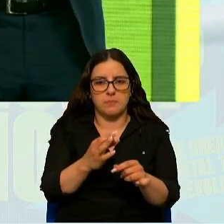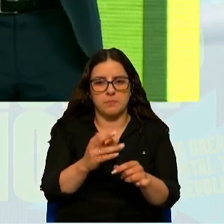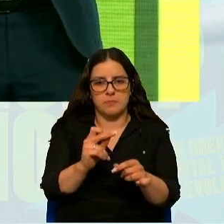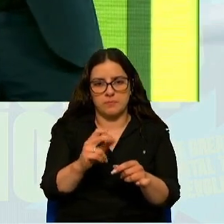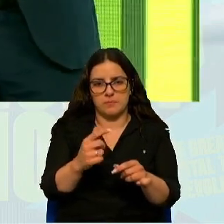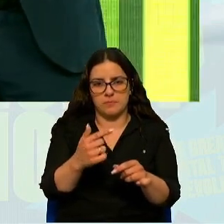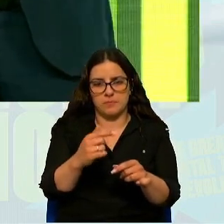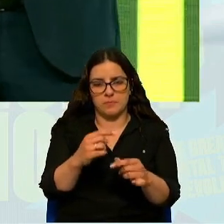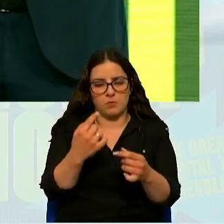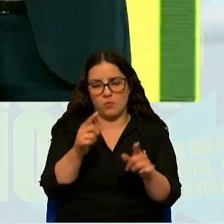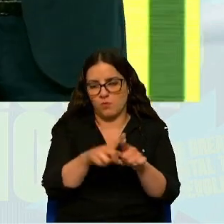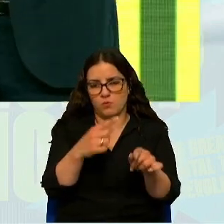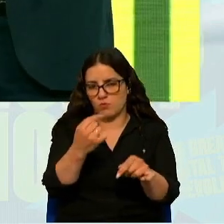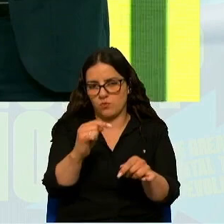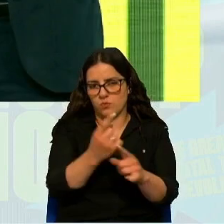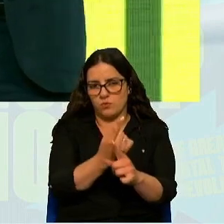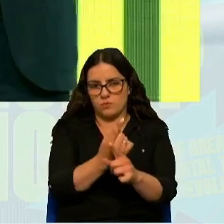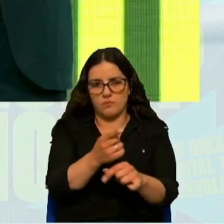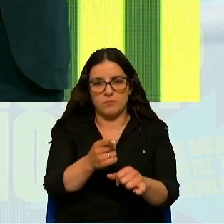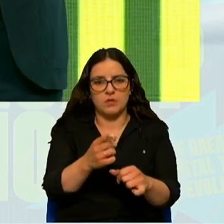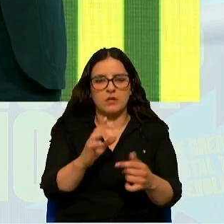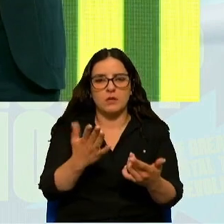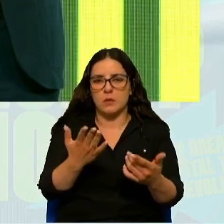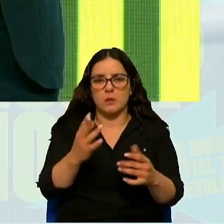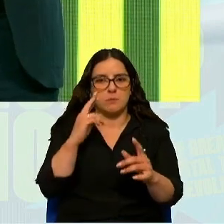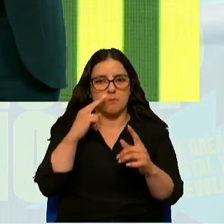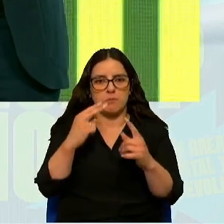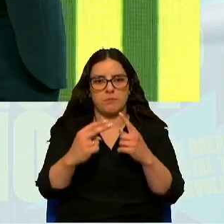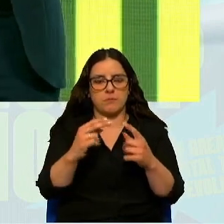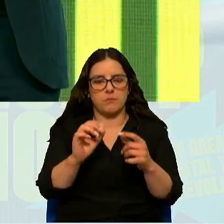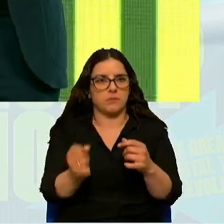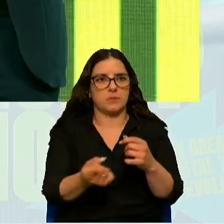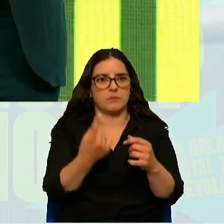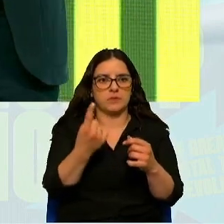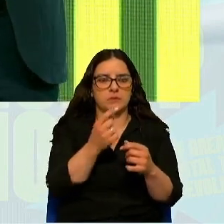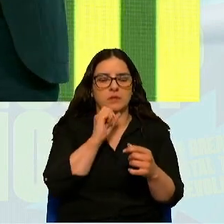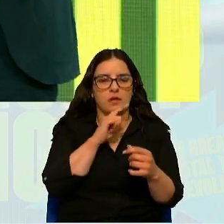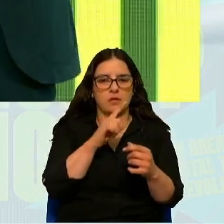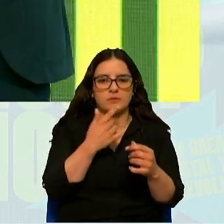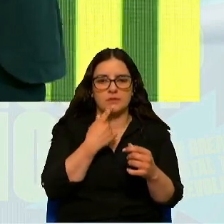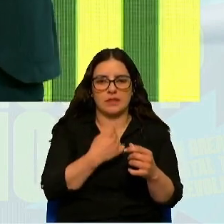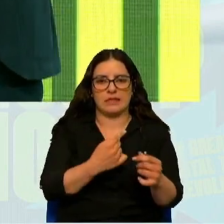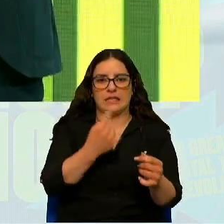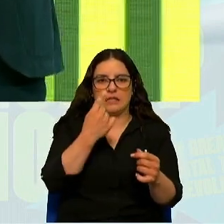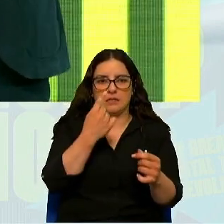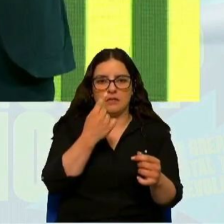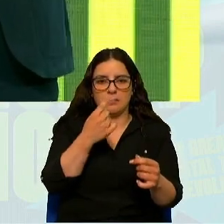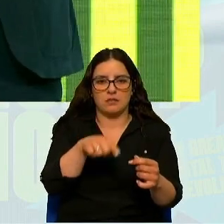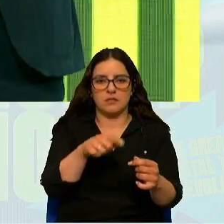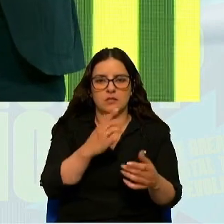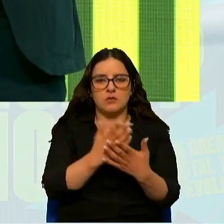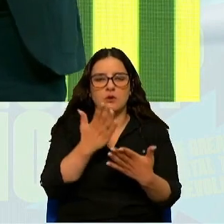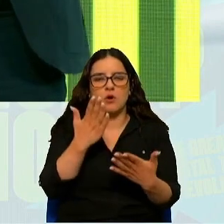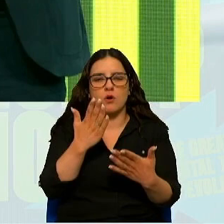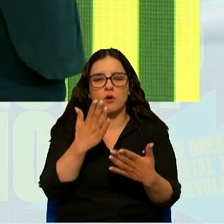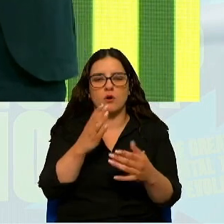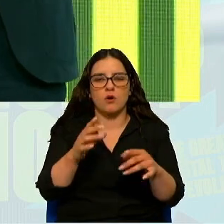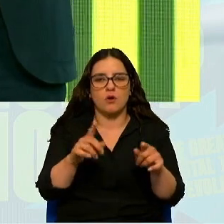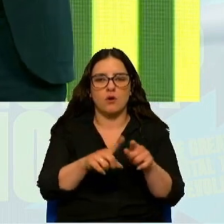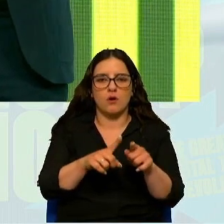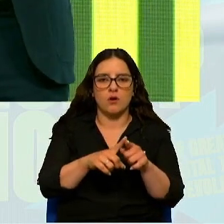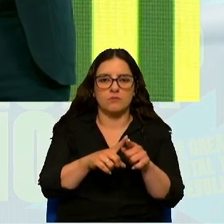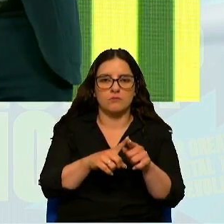particle. Indeed, this might be a bit strange, but it's not. It's